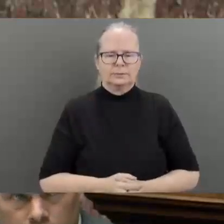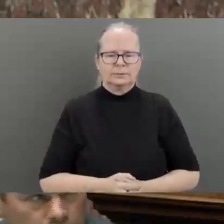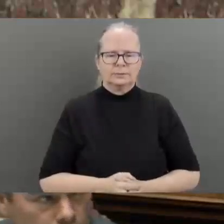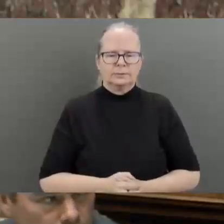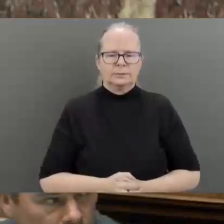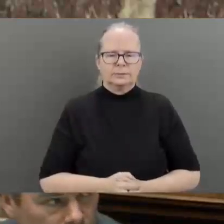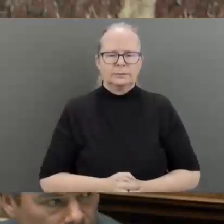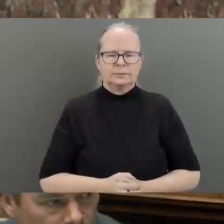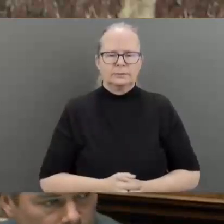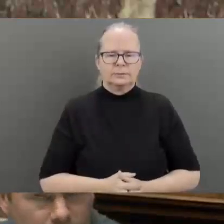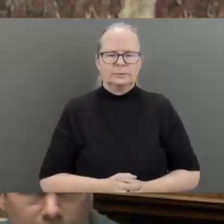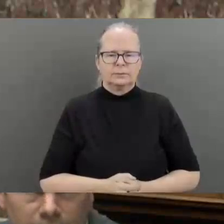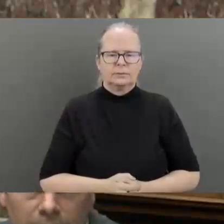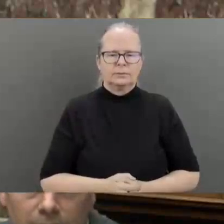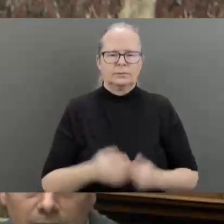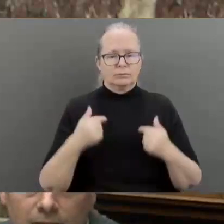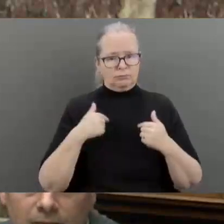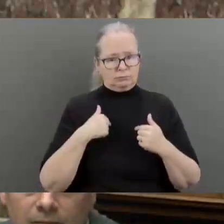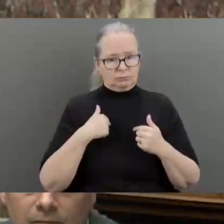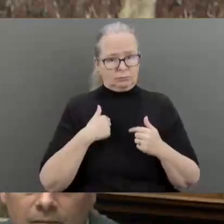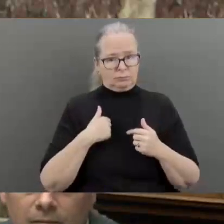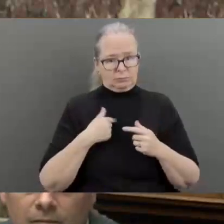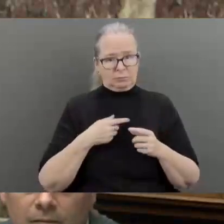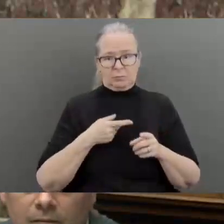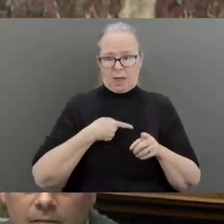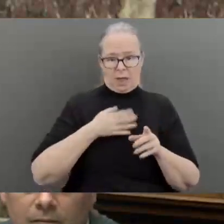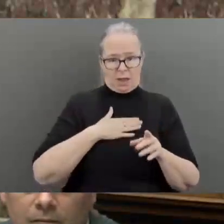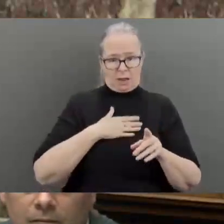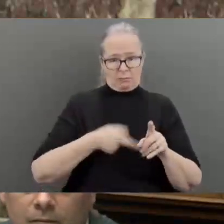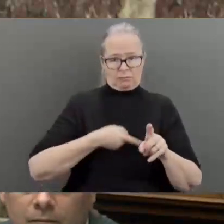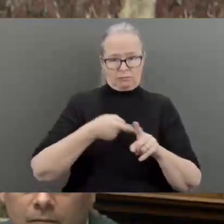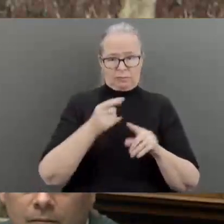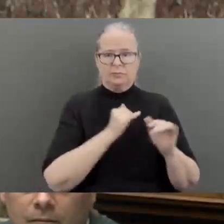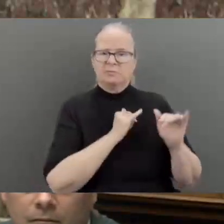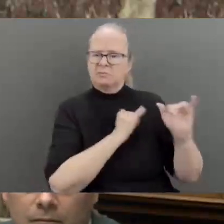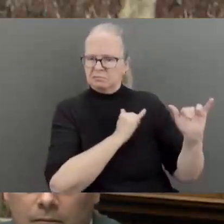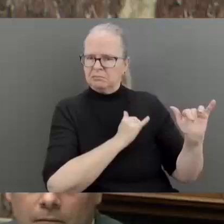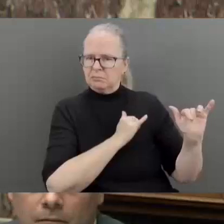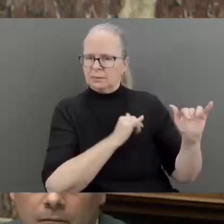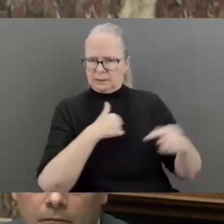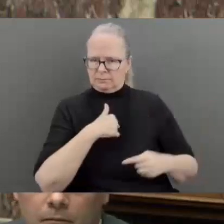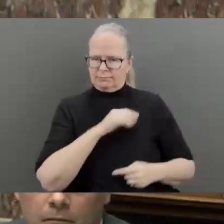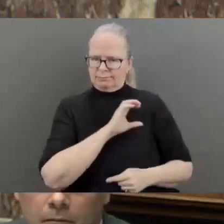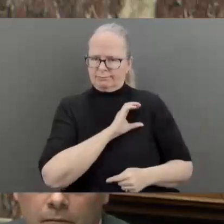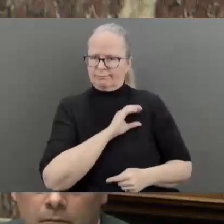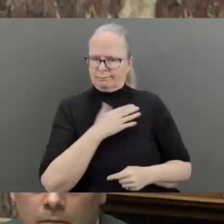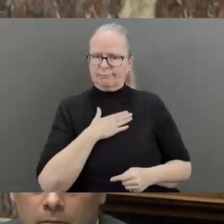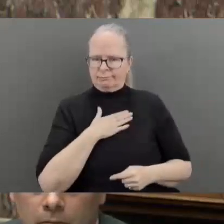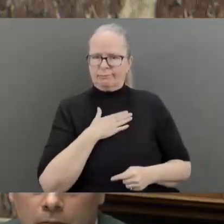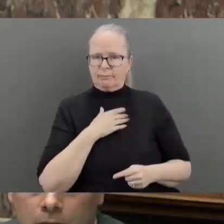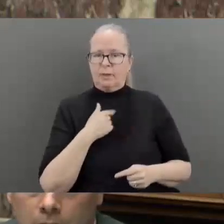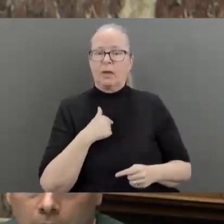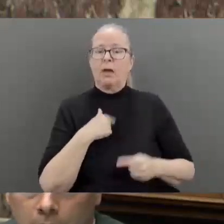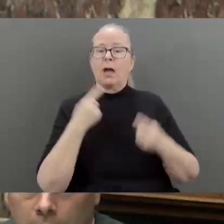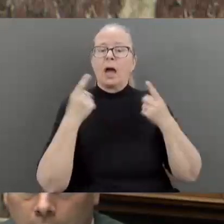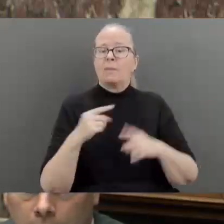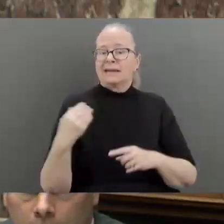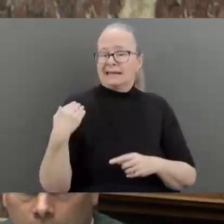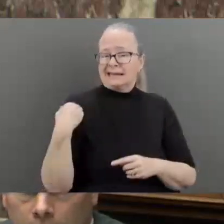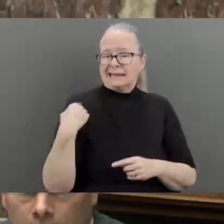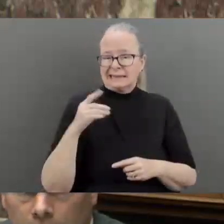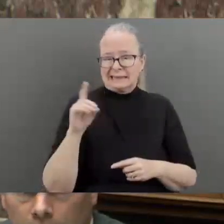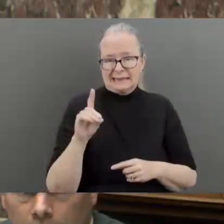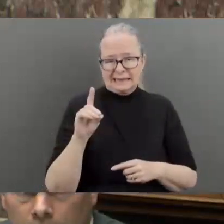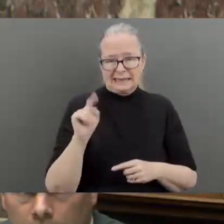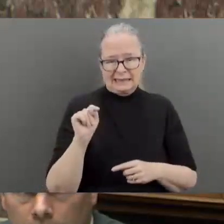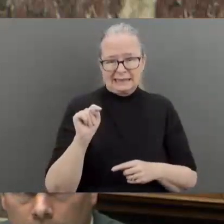officer. The incident on the downtown east side is horrific. It's a senseless act of violence.